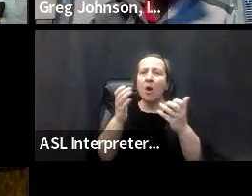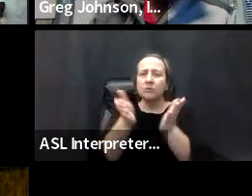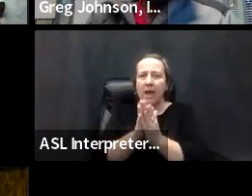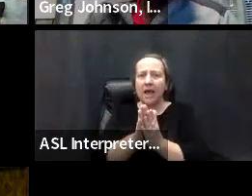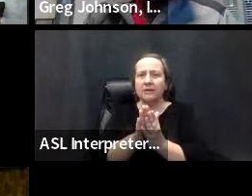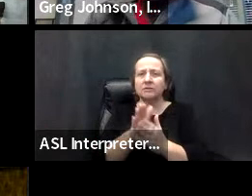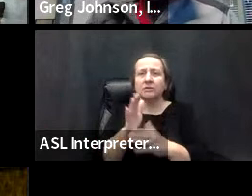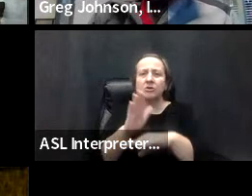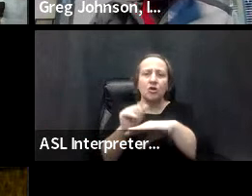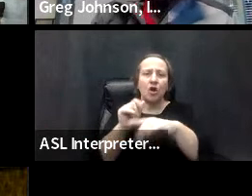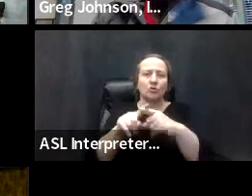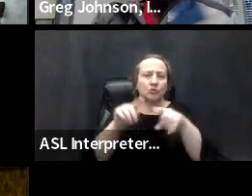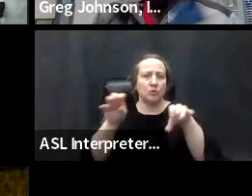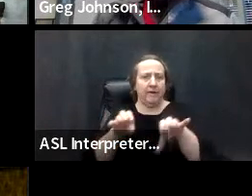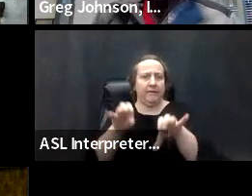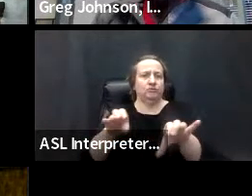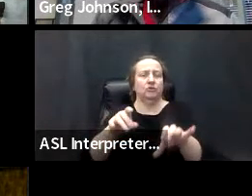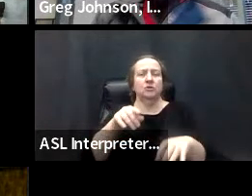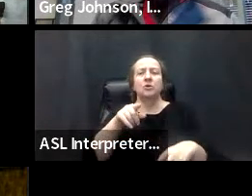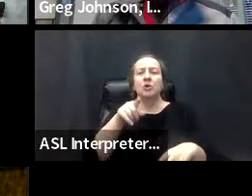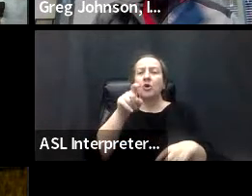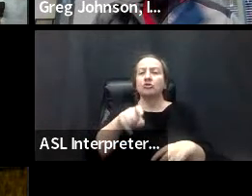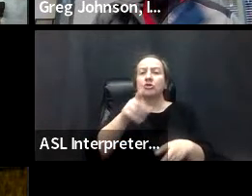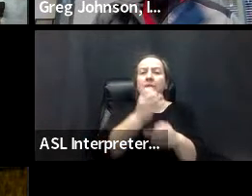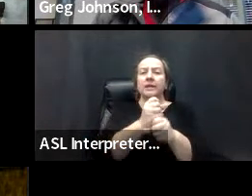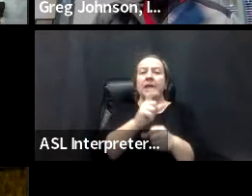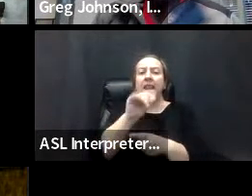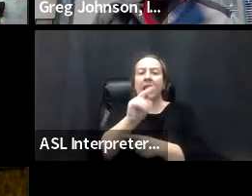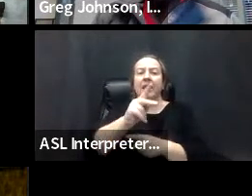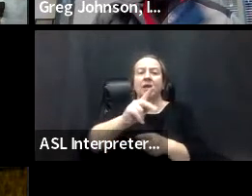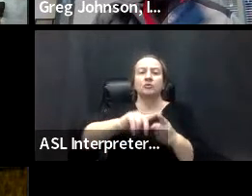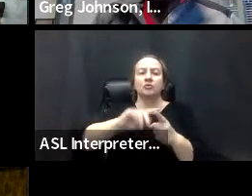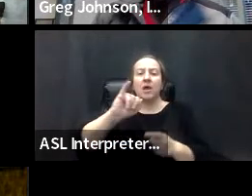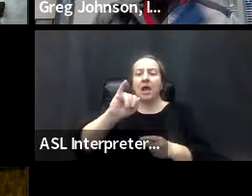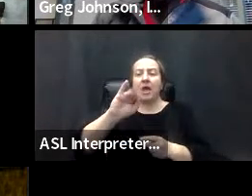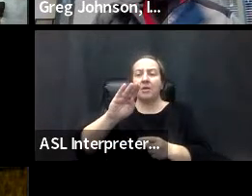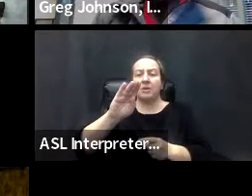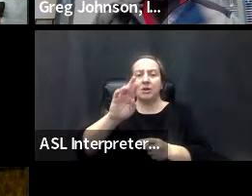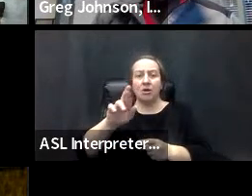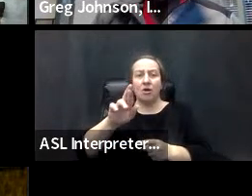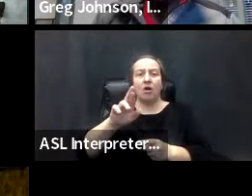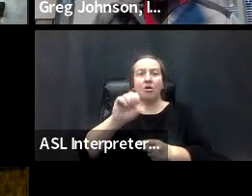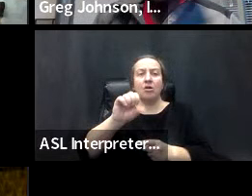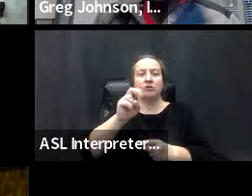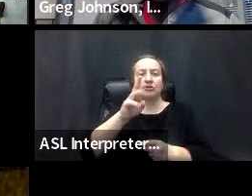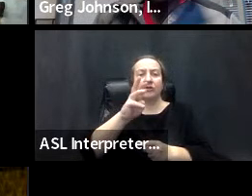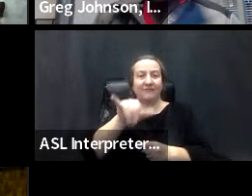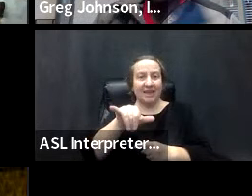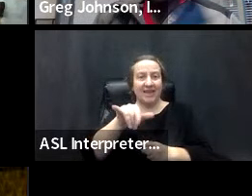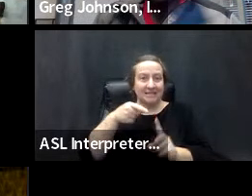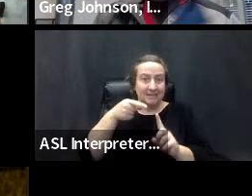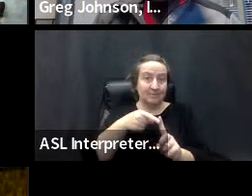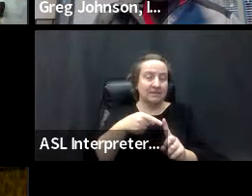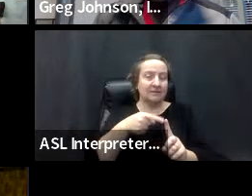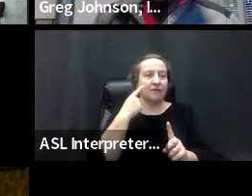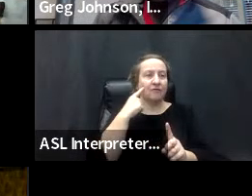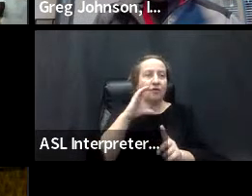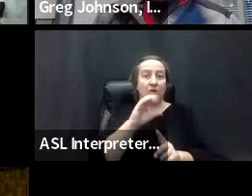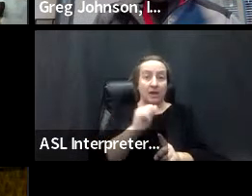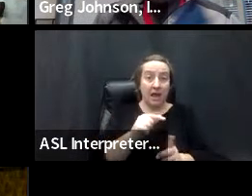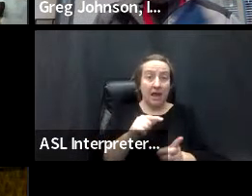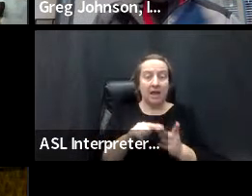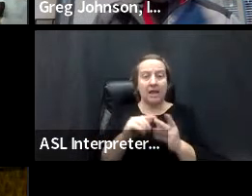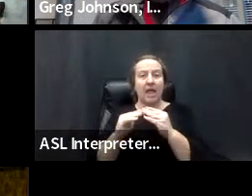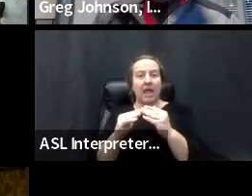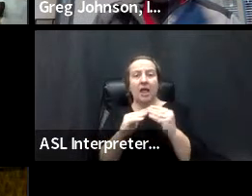is, you should have received a link to the IBR survey that was unique to CAG and the Equity